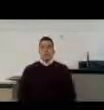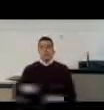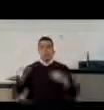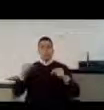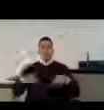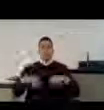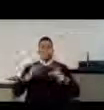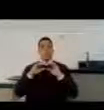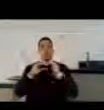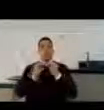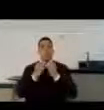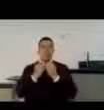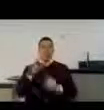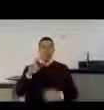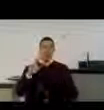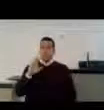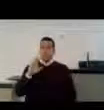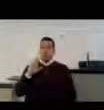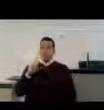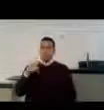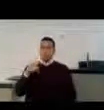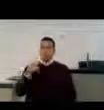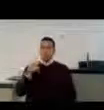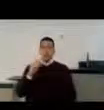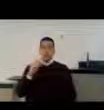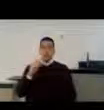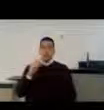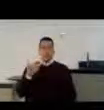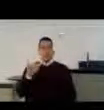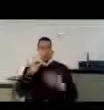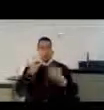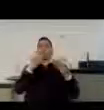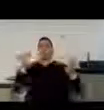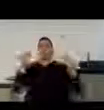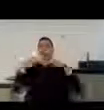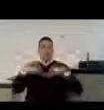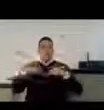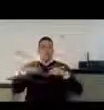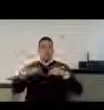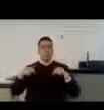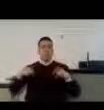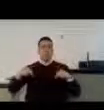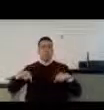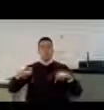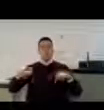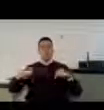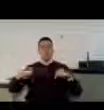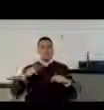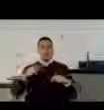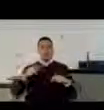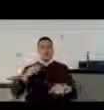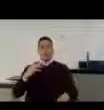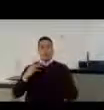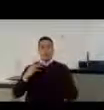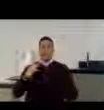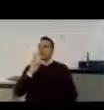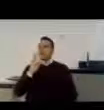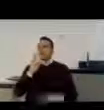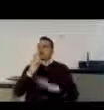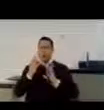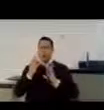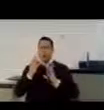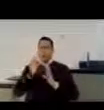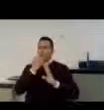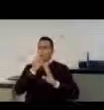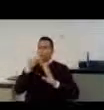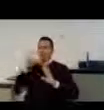are interpreting for those watching on the webinar. So on behalf of Respectability, I want to thank you